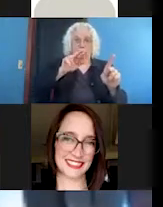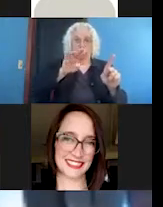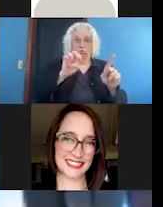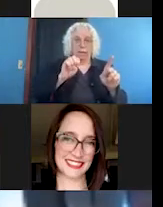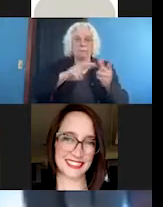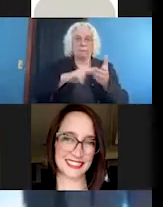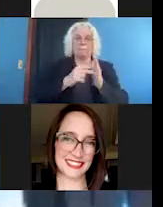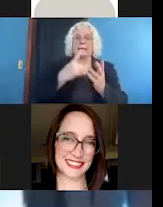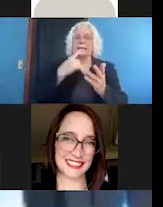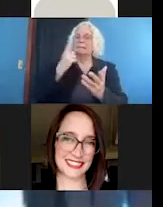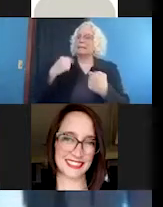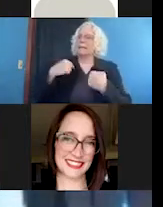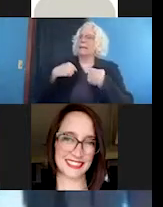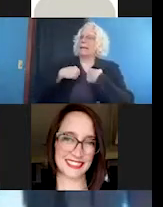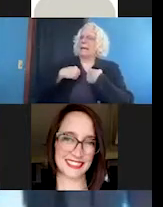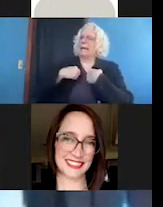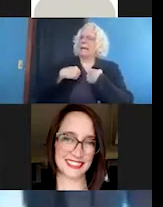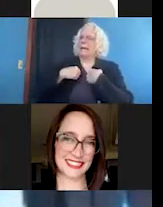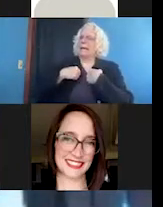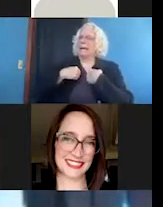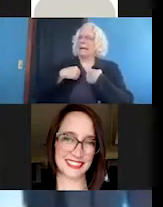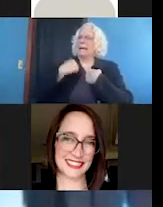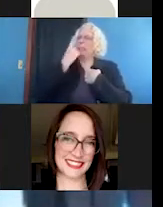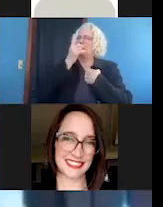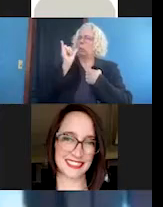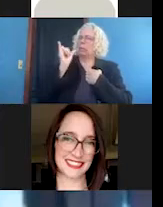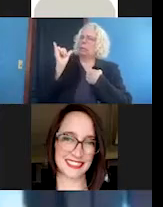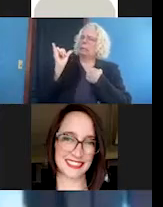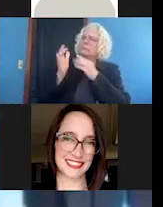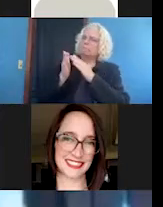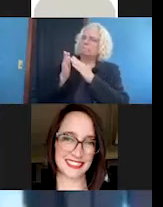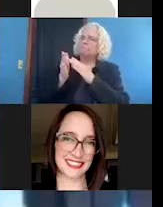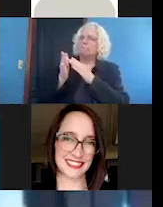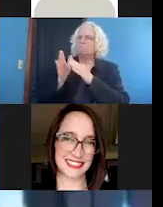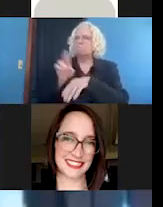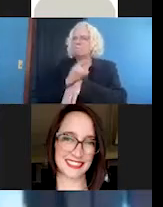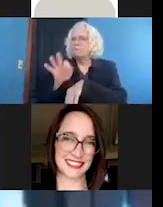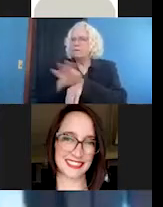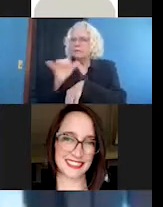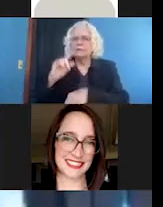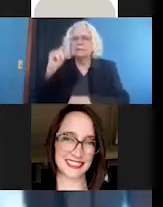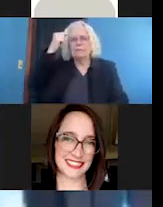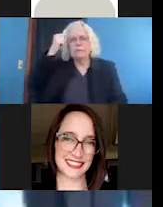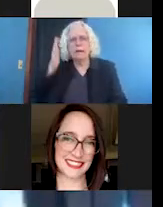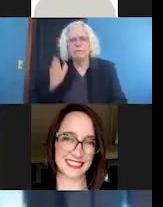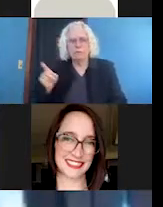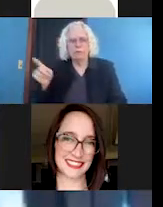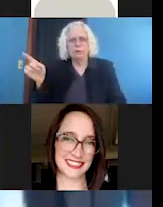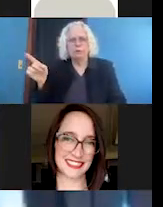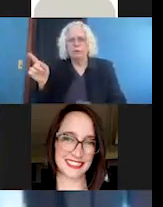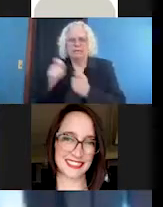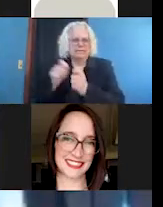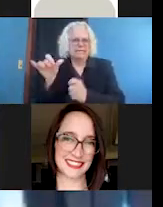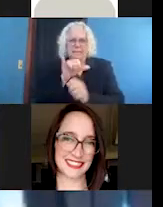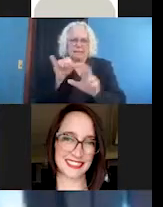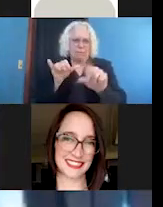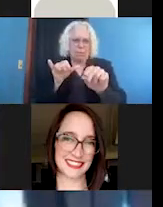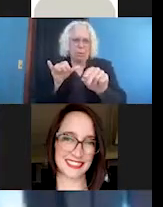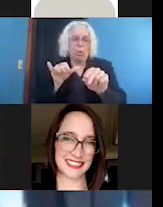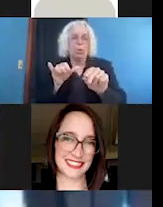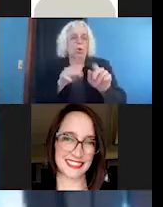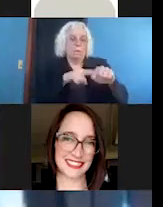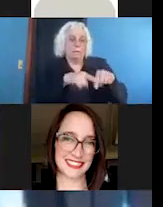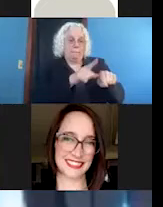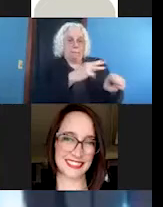like the governor, and but not as that same capacity. Ours is based on our membership, but I